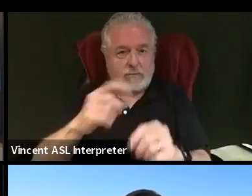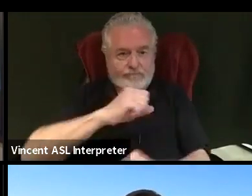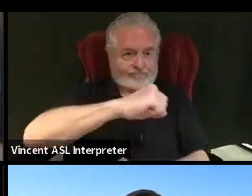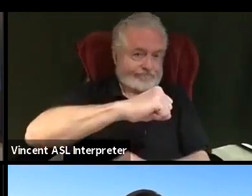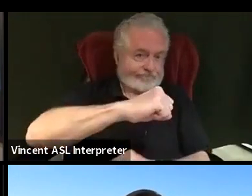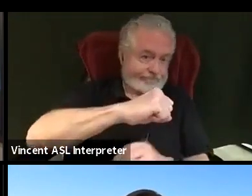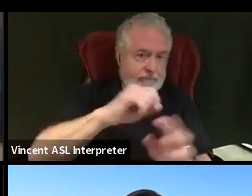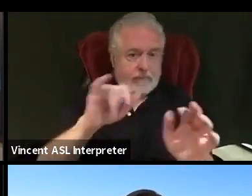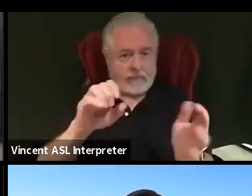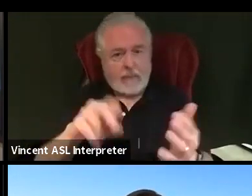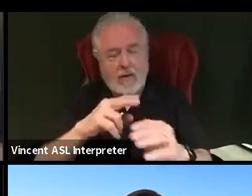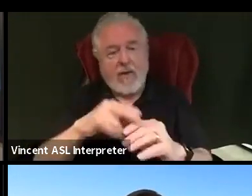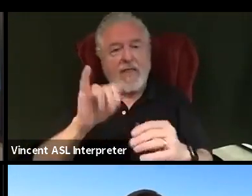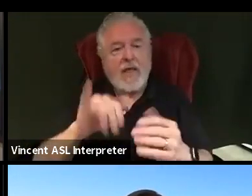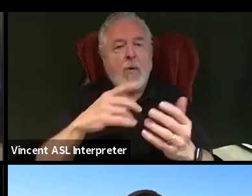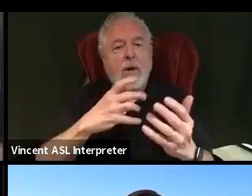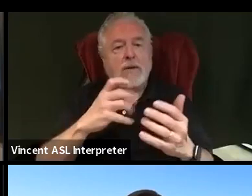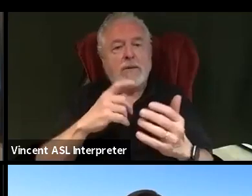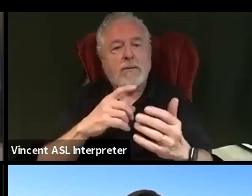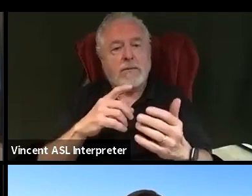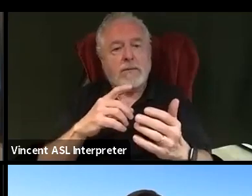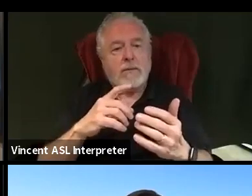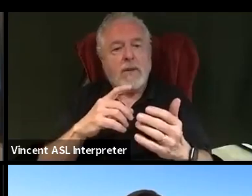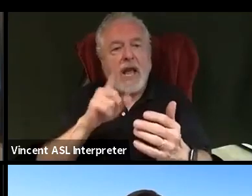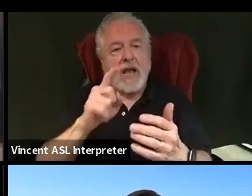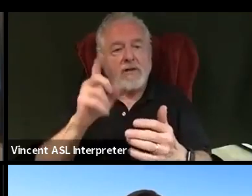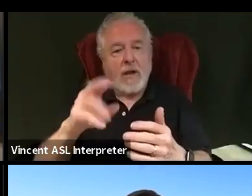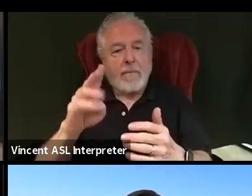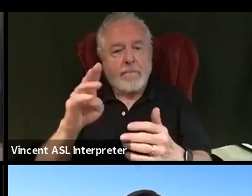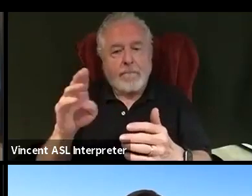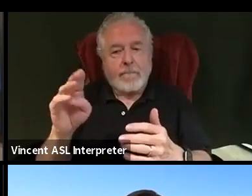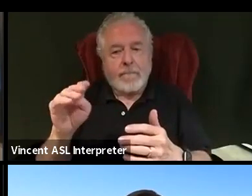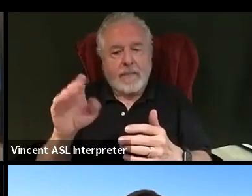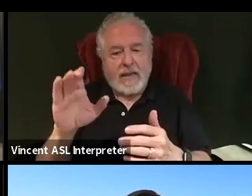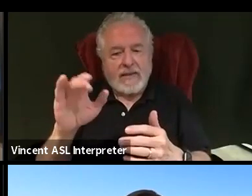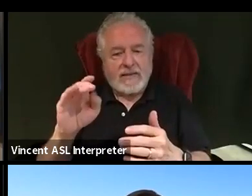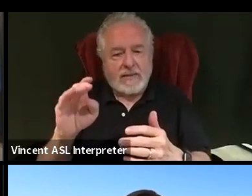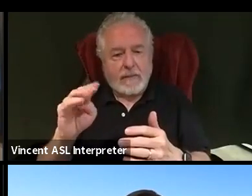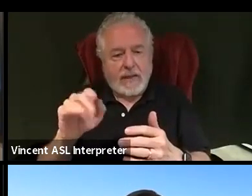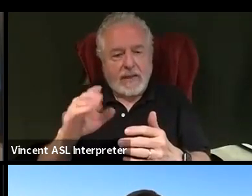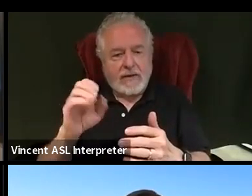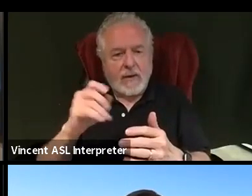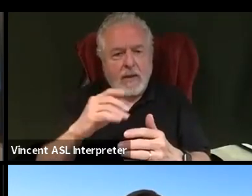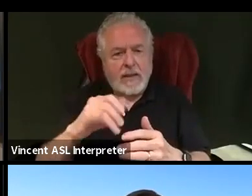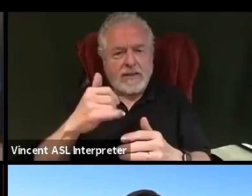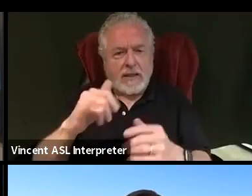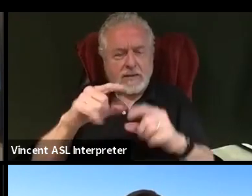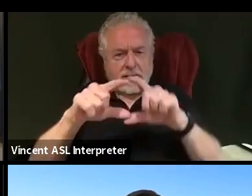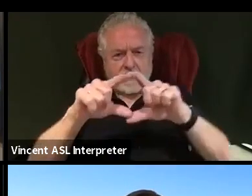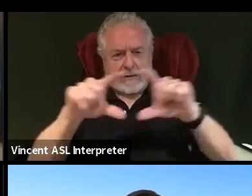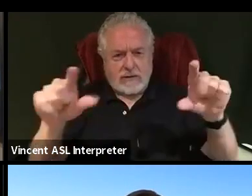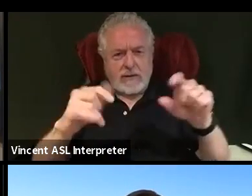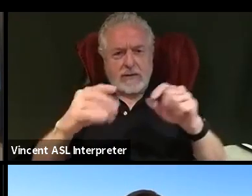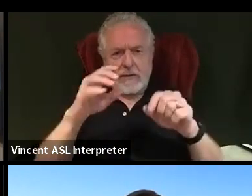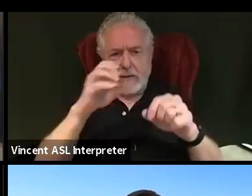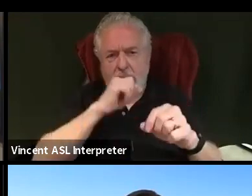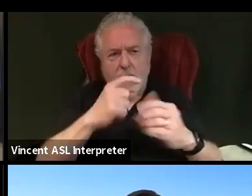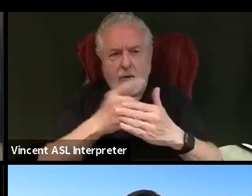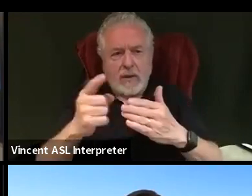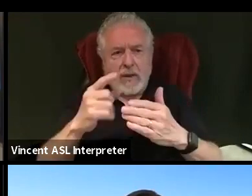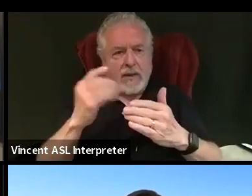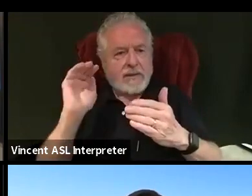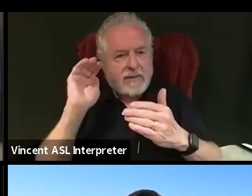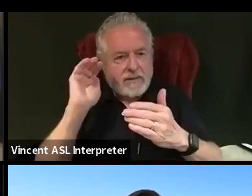of course. And to that extent, I want to ask Dr. Mace. You know, we missed the yellow tier again this week. We seem